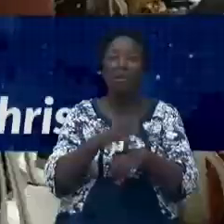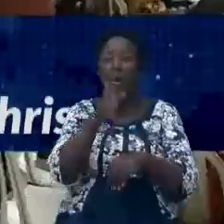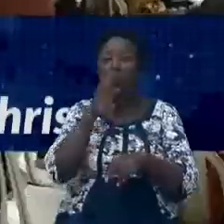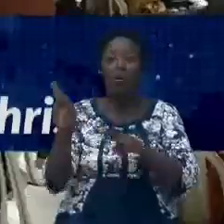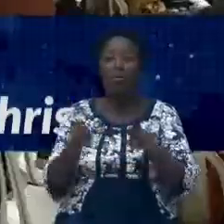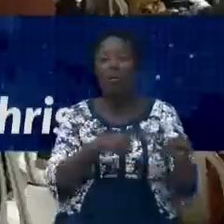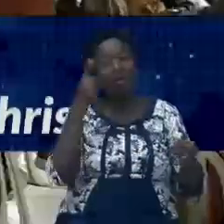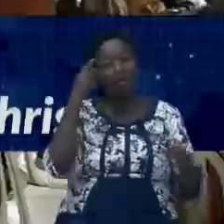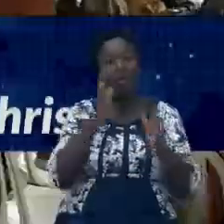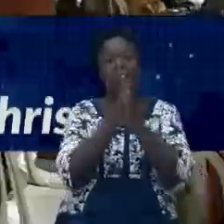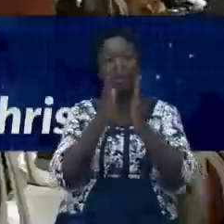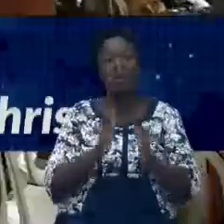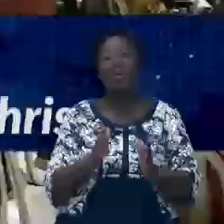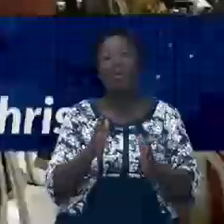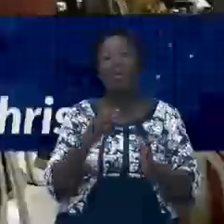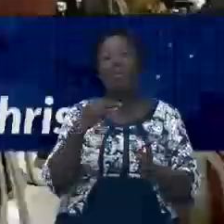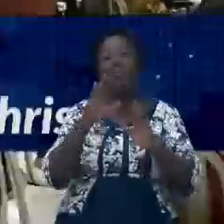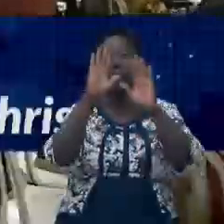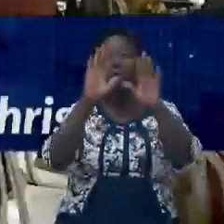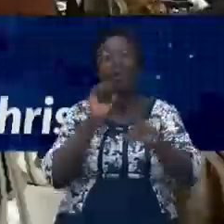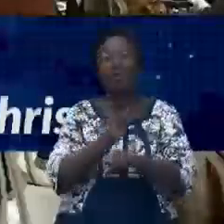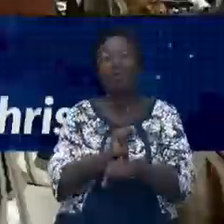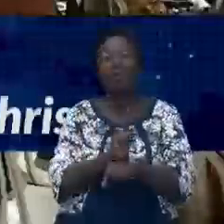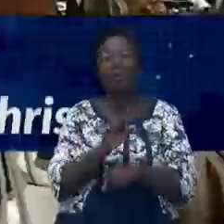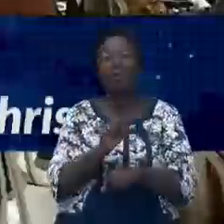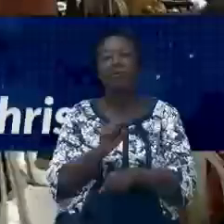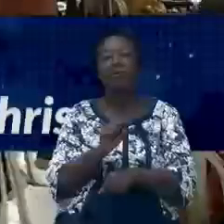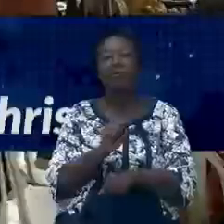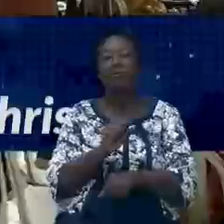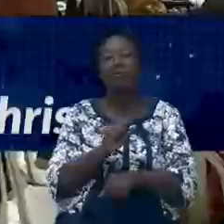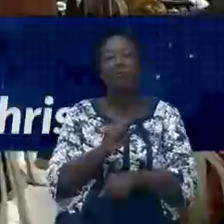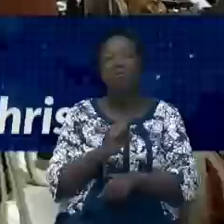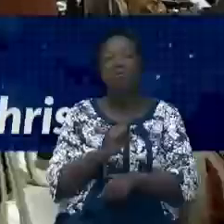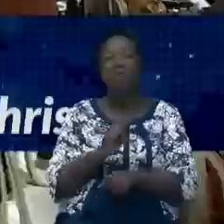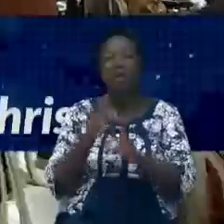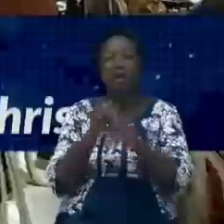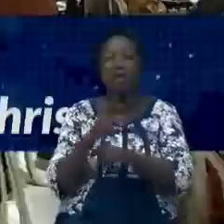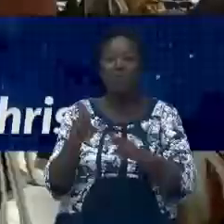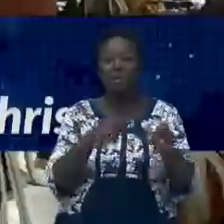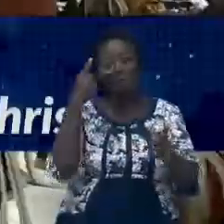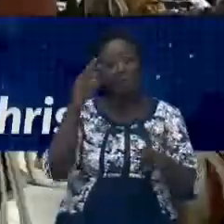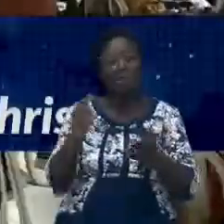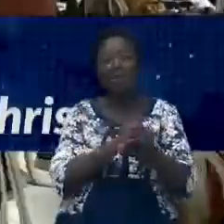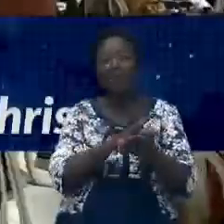We have heard the message. Get ready for the ministration of miracles.